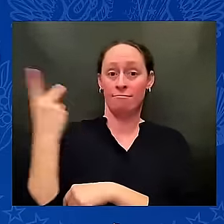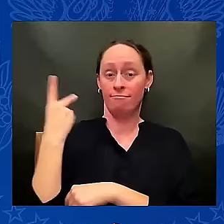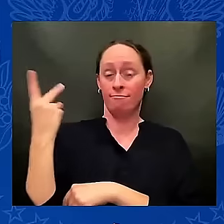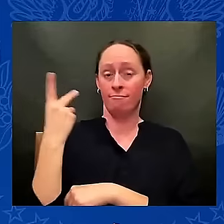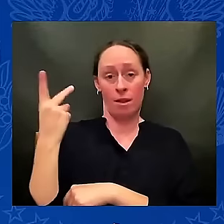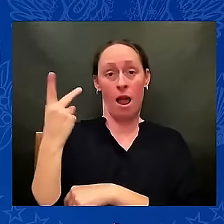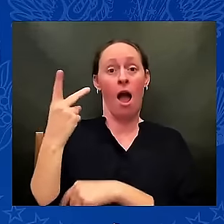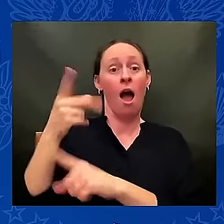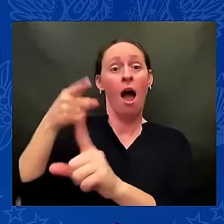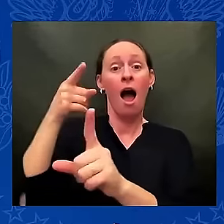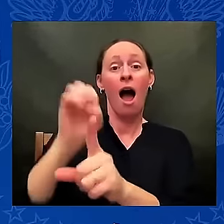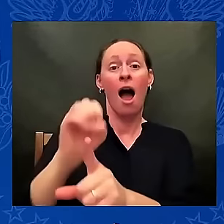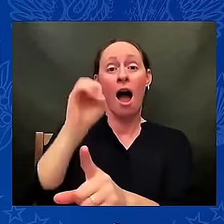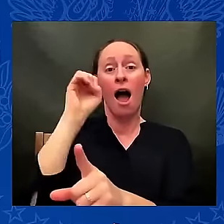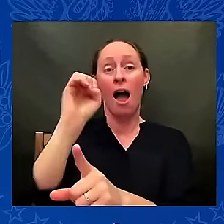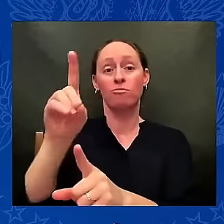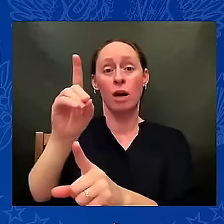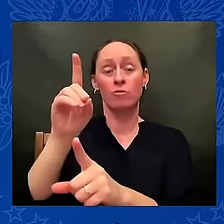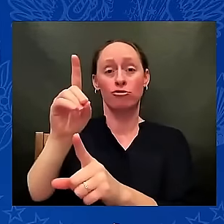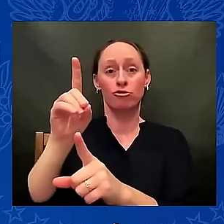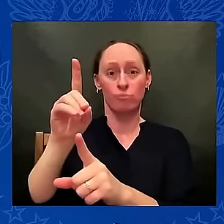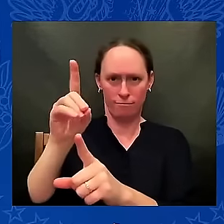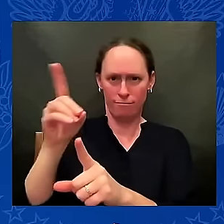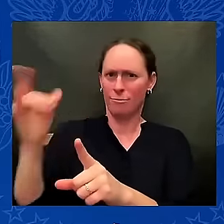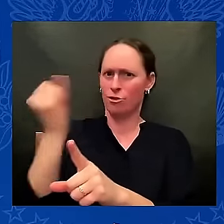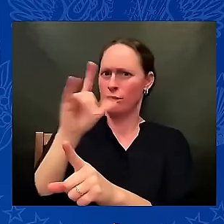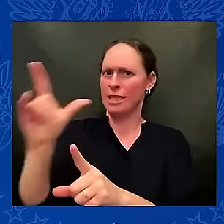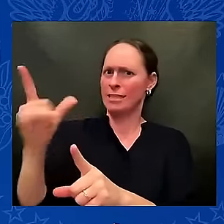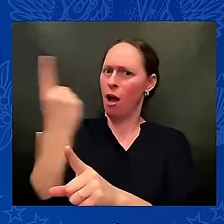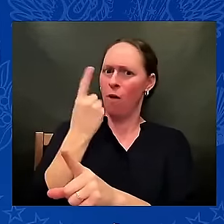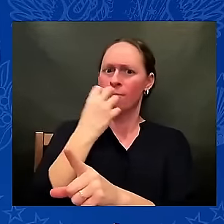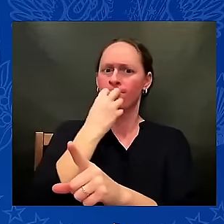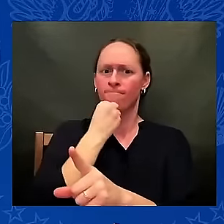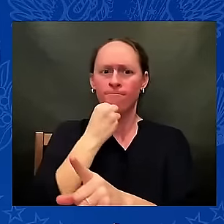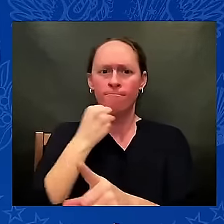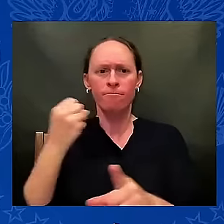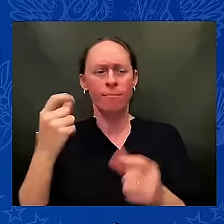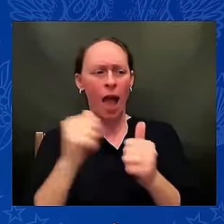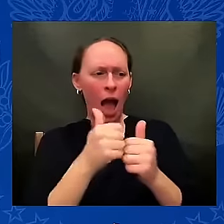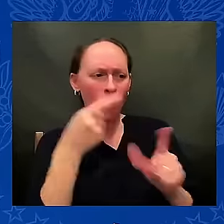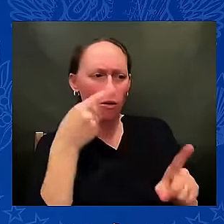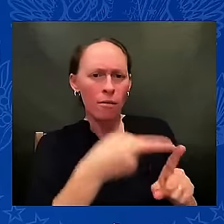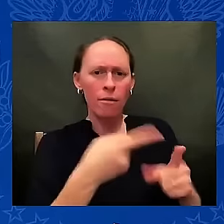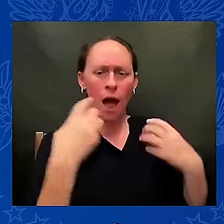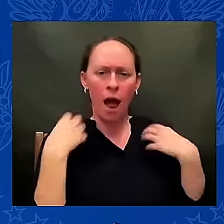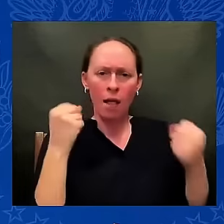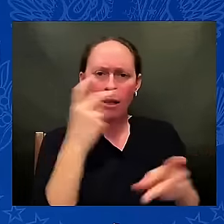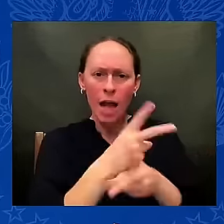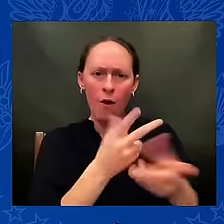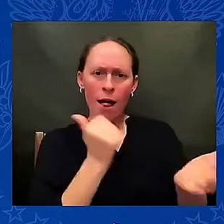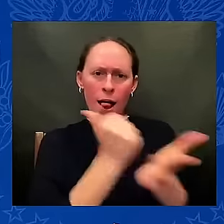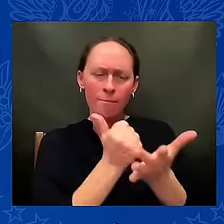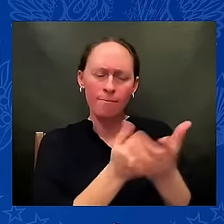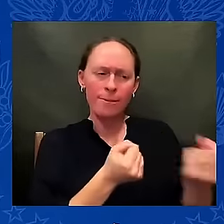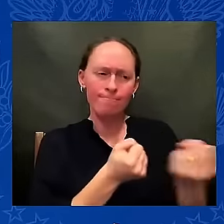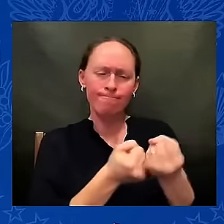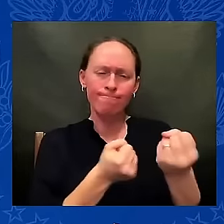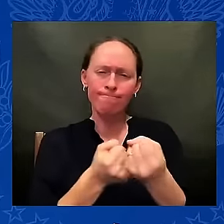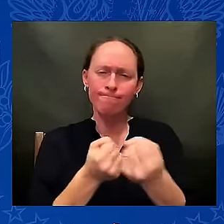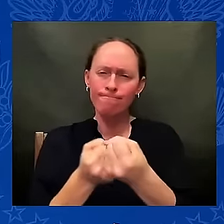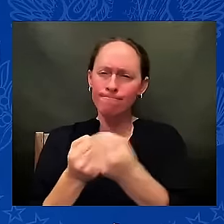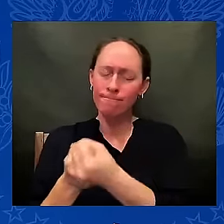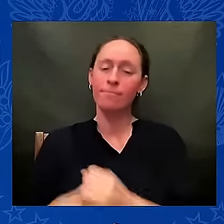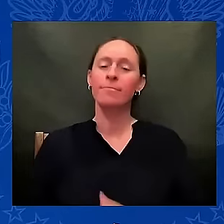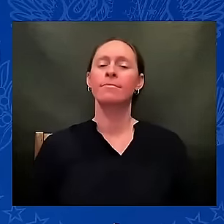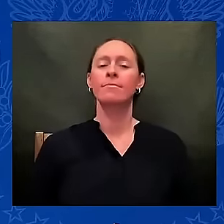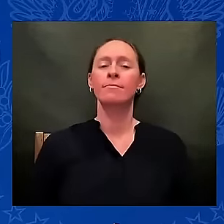across Native communities to increase access to health care and so much more, including helping open the first cancer cure center in Navajo